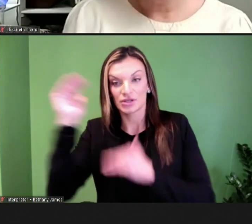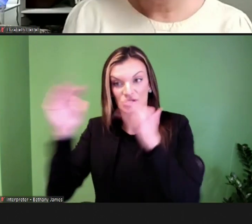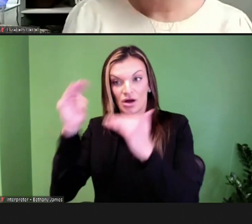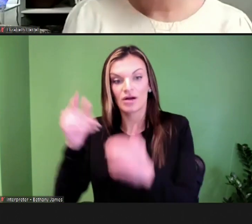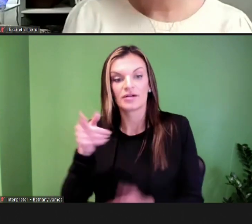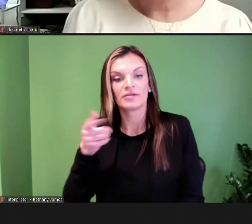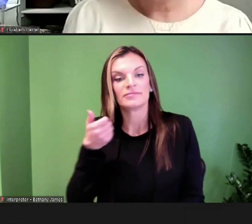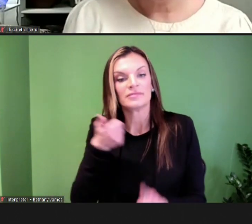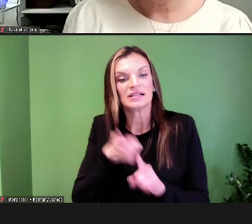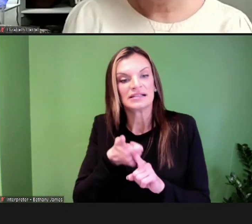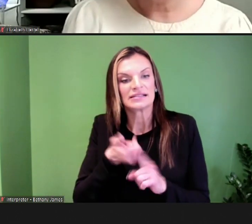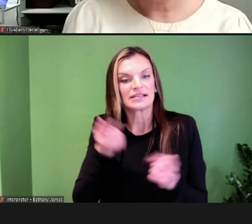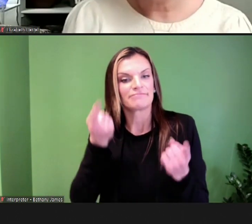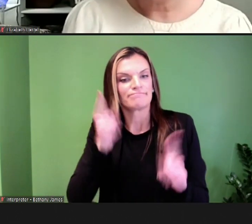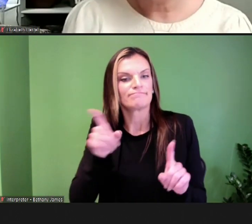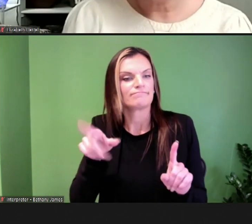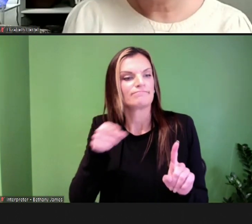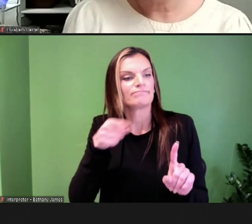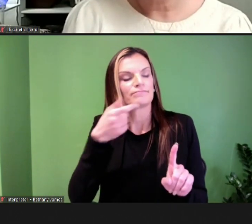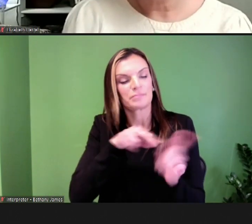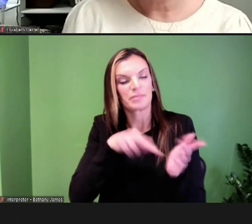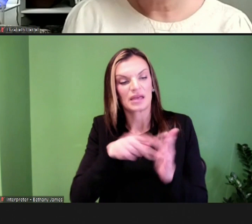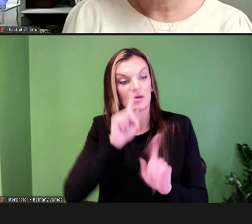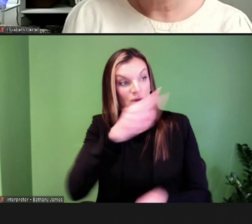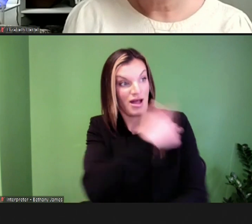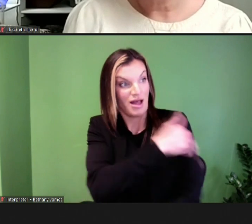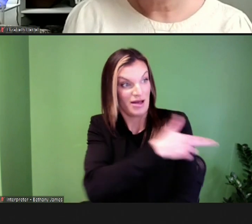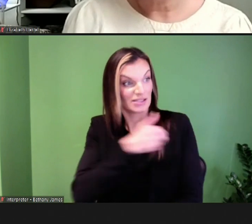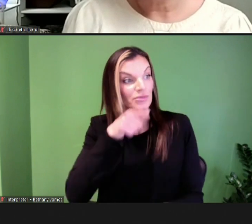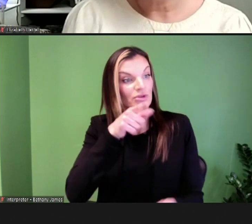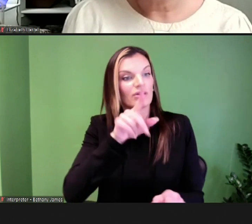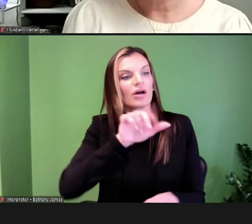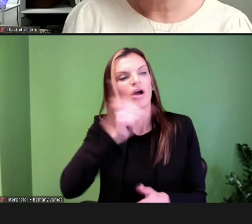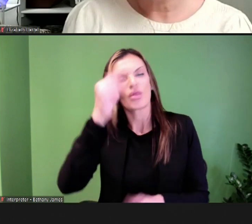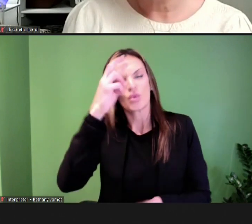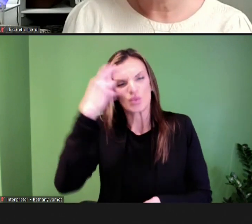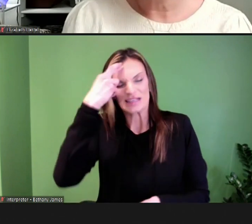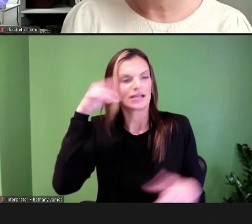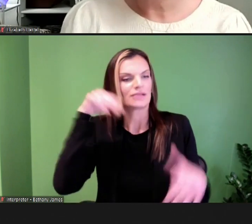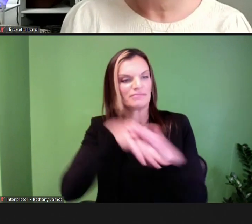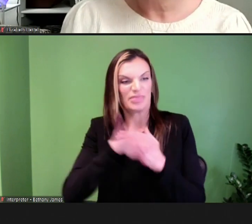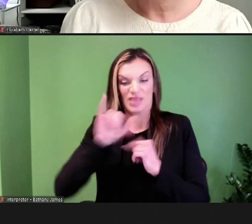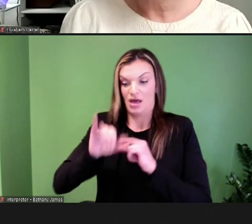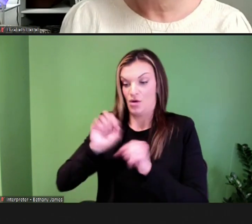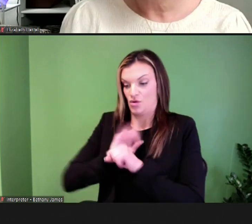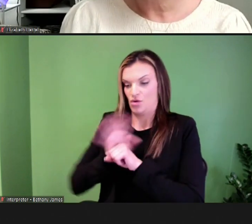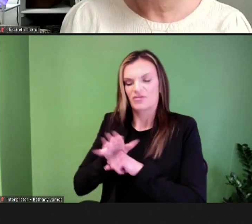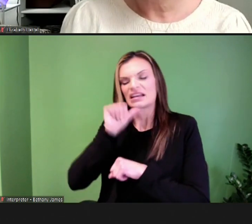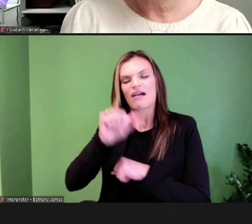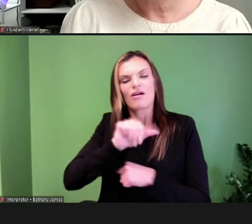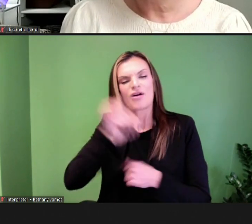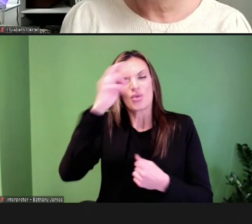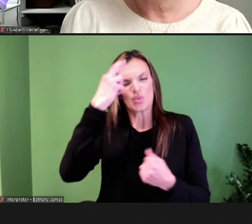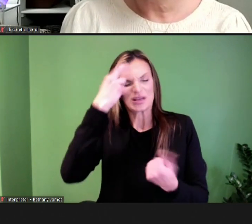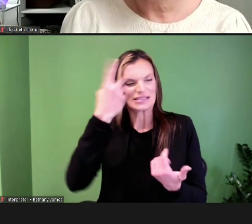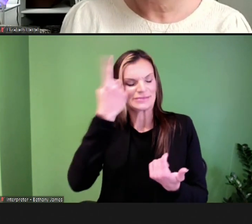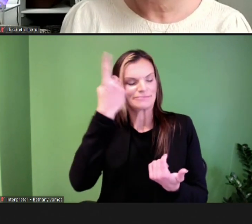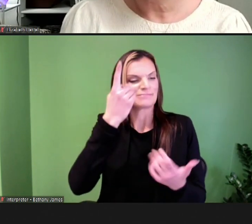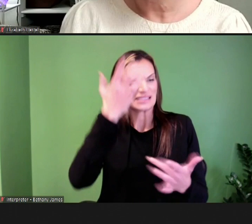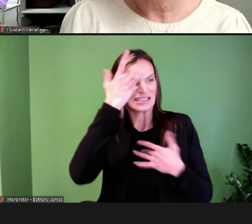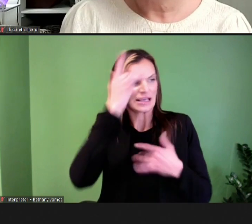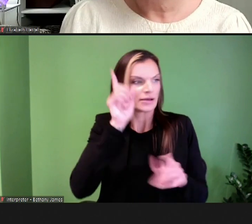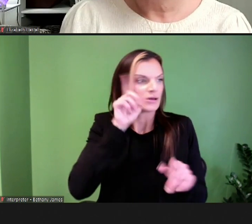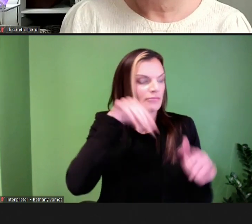incidental in the hospital for other reasons, but testing positive? In other places, it's been as high as 50% in places like California